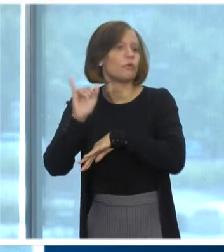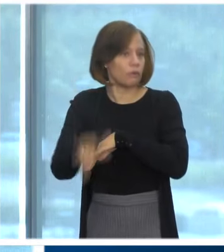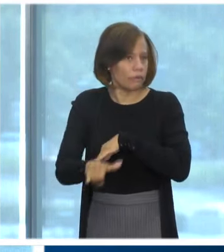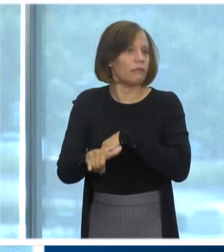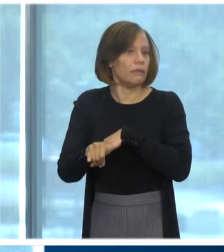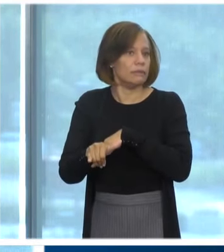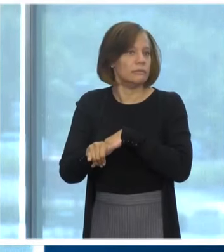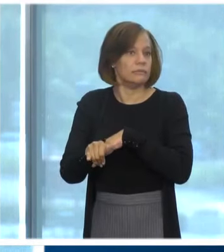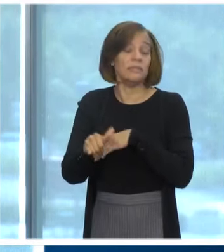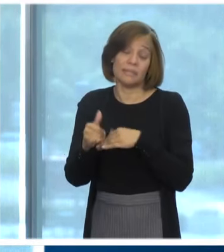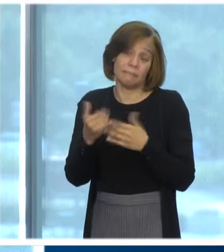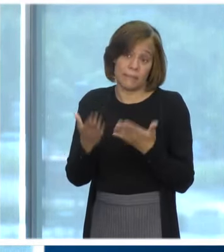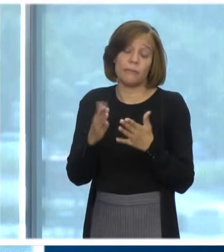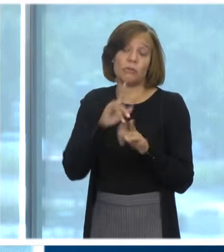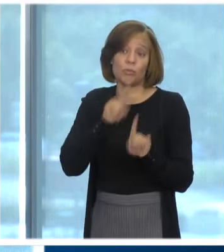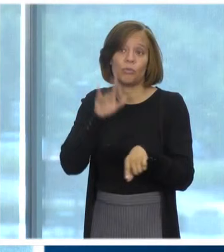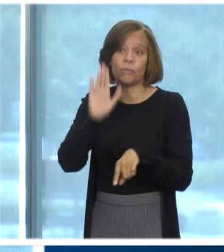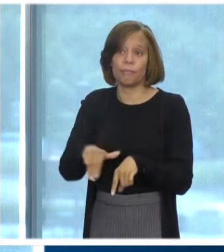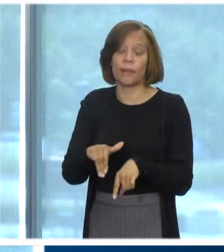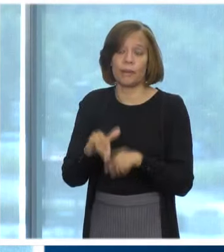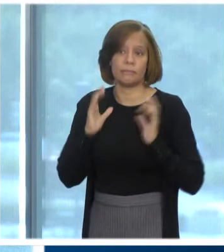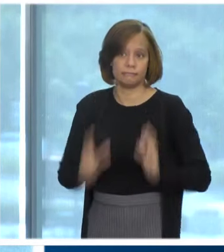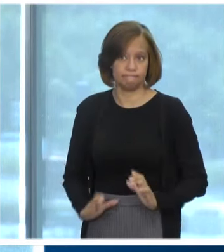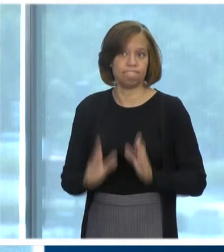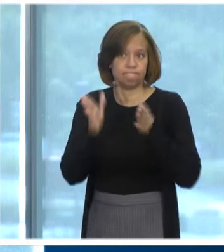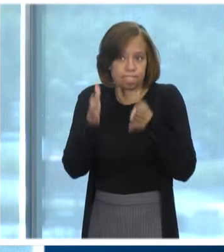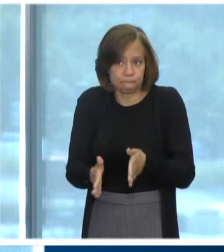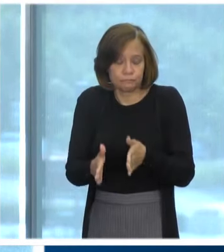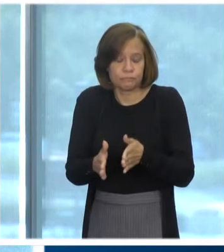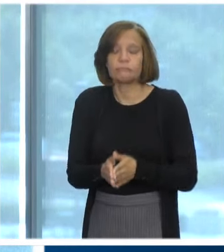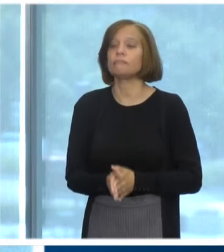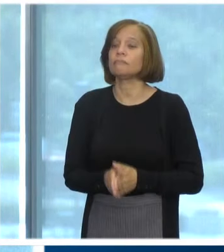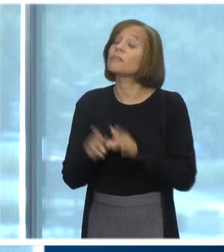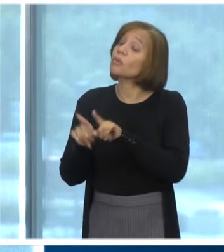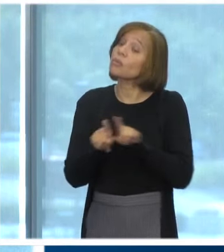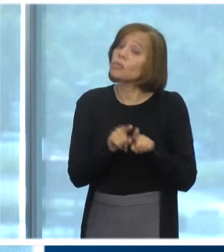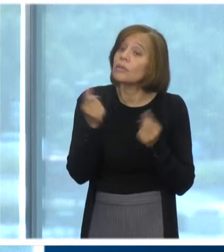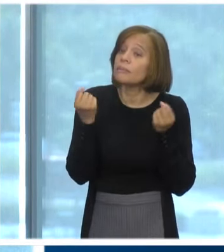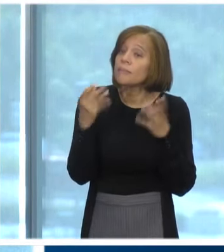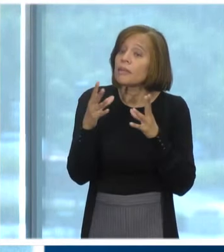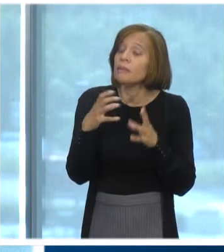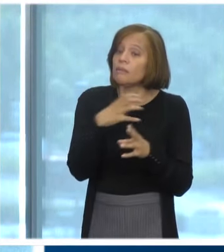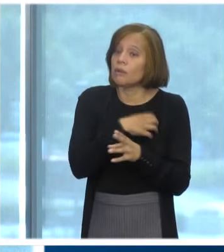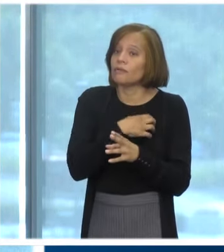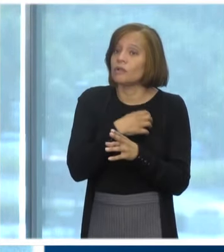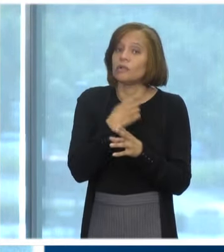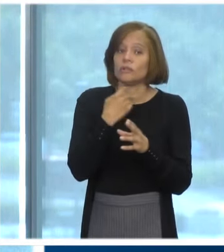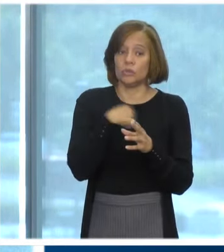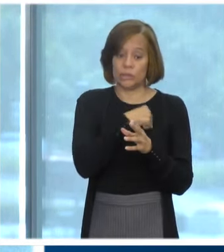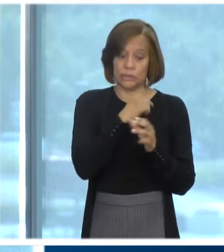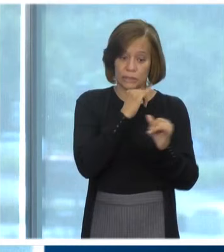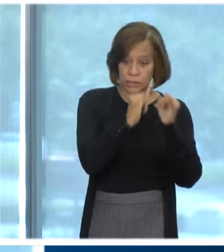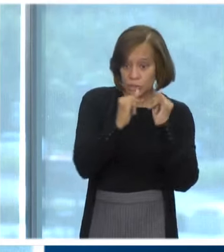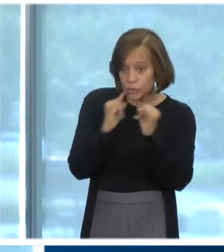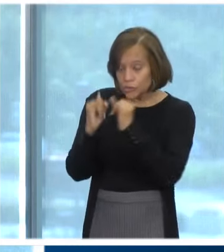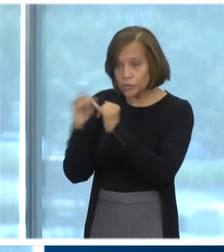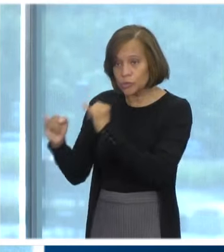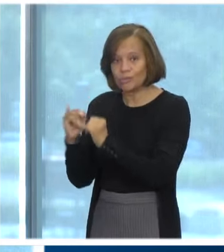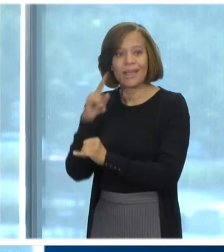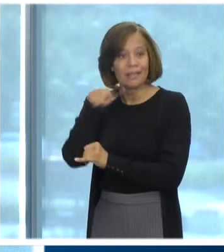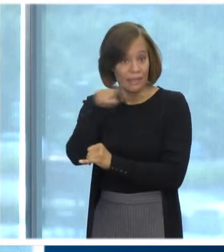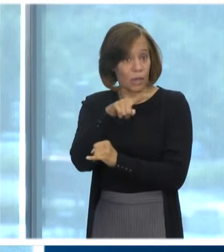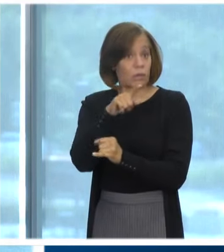citizen. Second, it meant that many of the officers who were interviewed were specifically identified because they